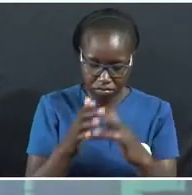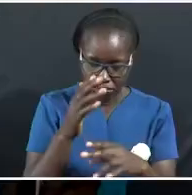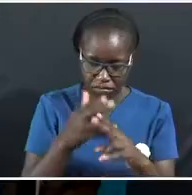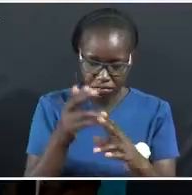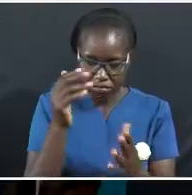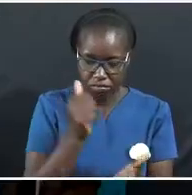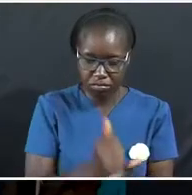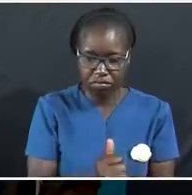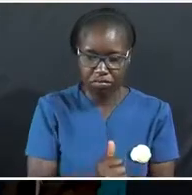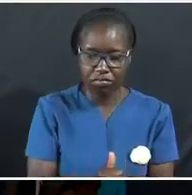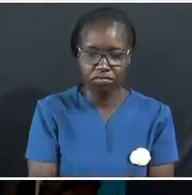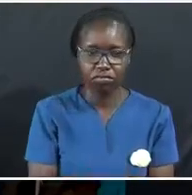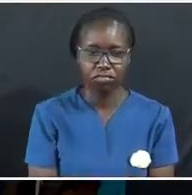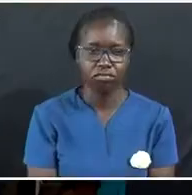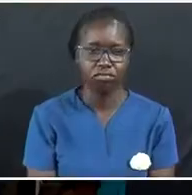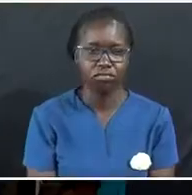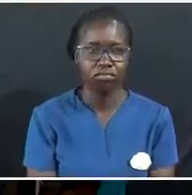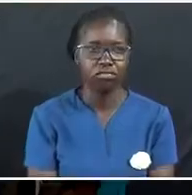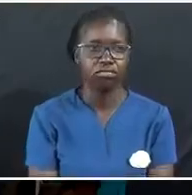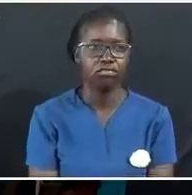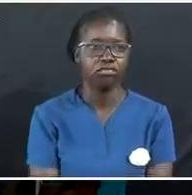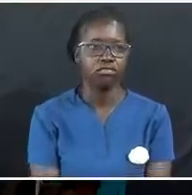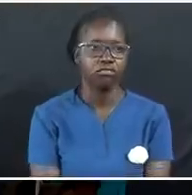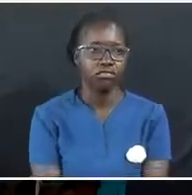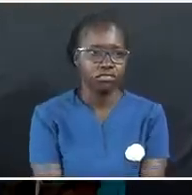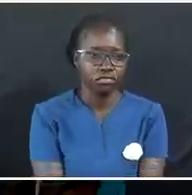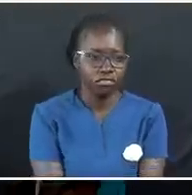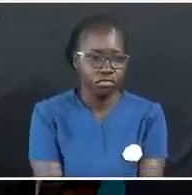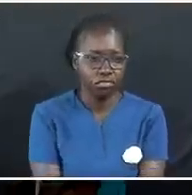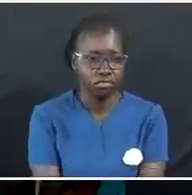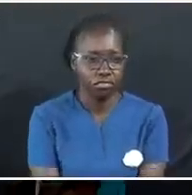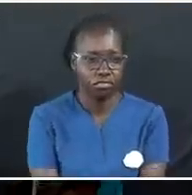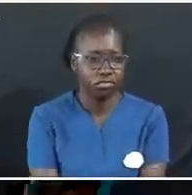name. Amen. Amen and amen.